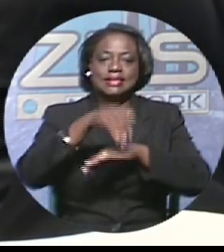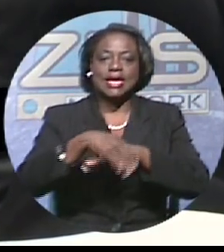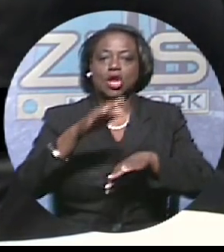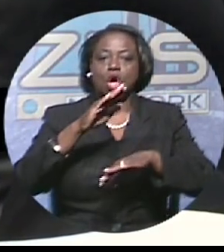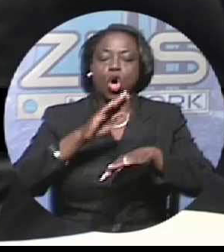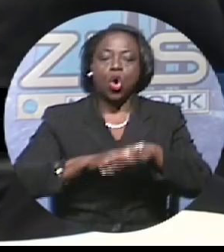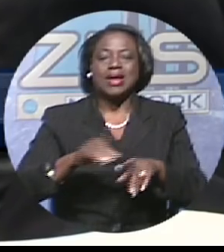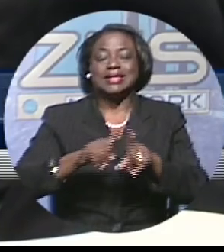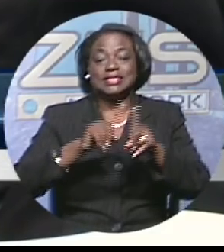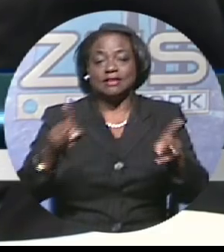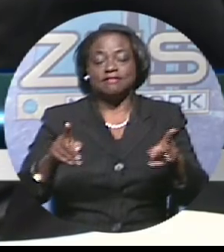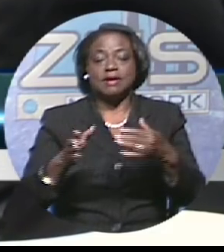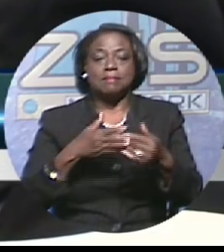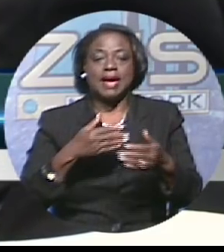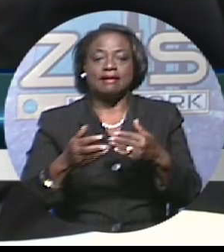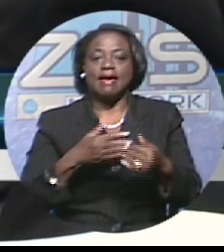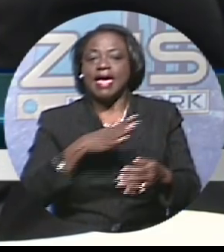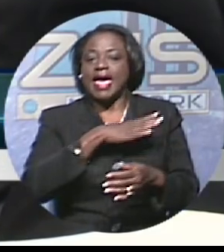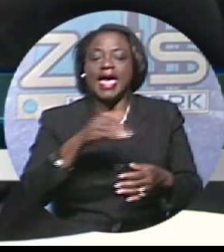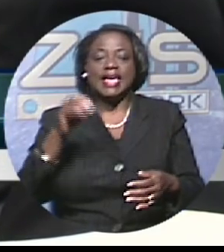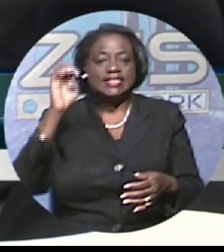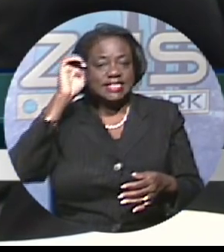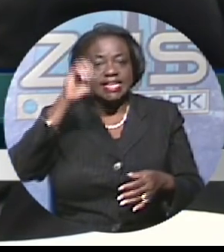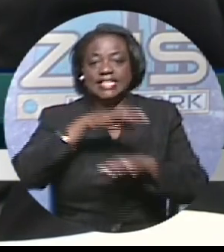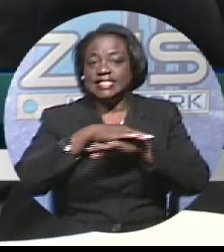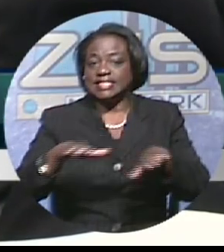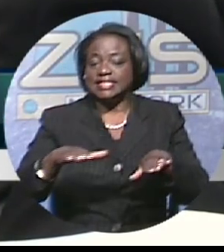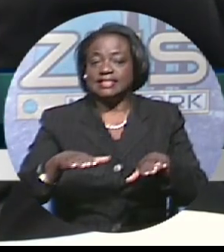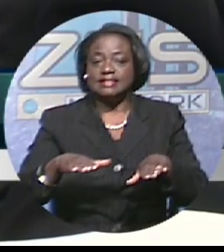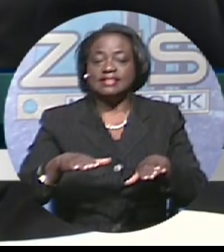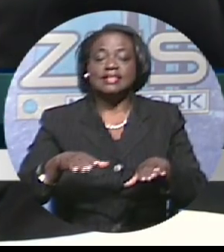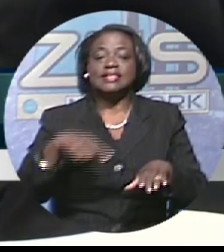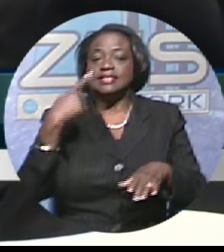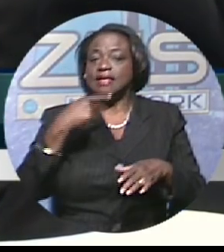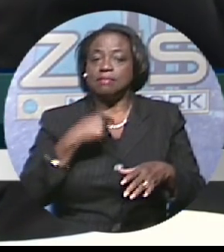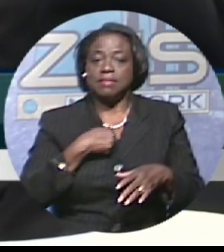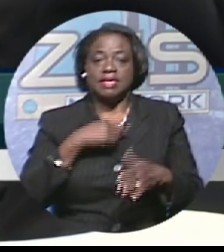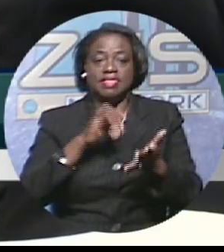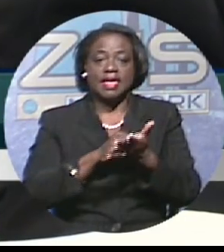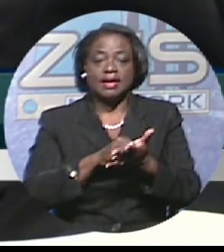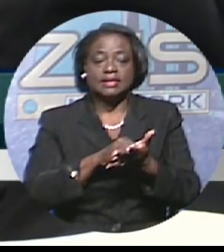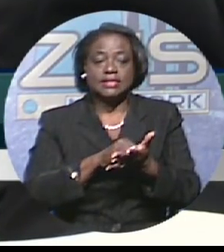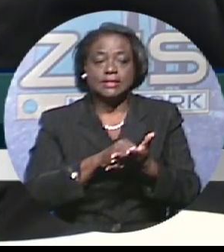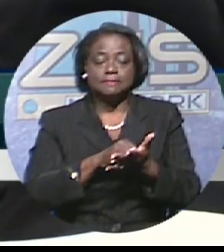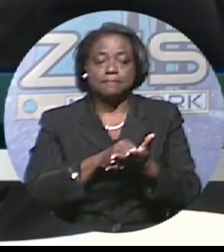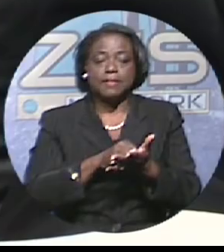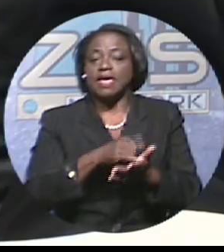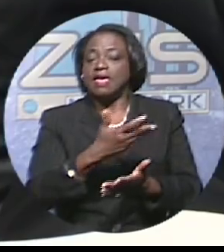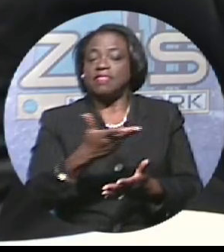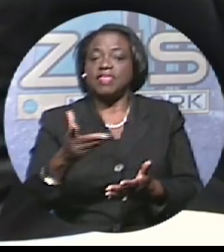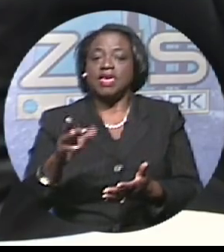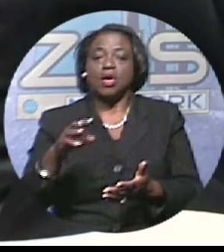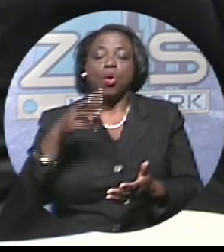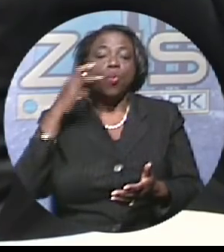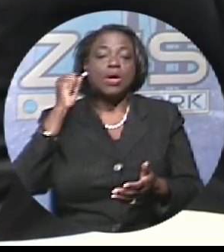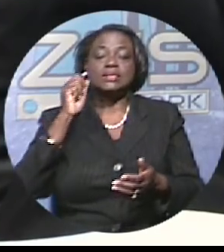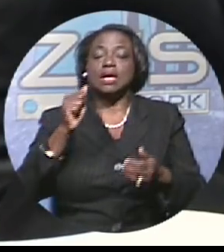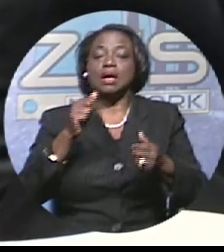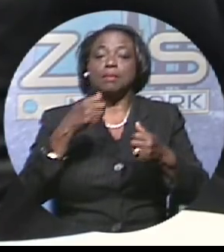matter, and he obviously didn't give me any indication that there was a